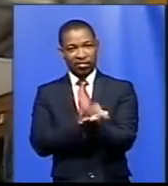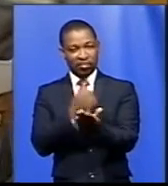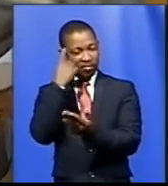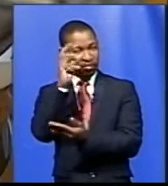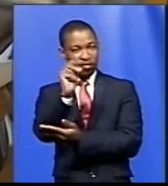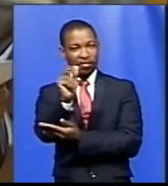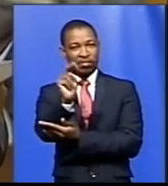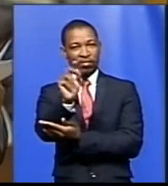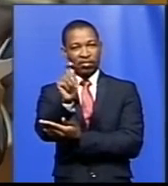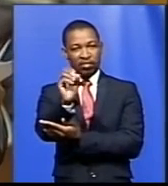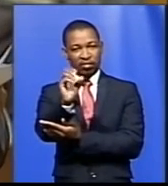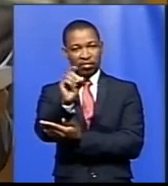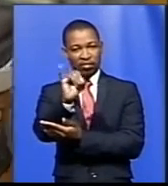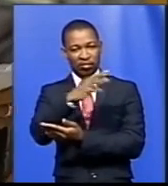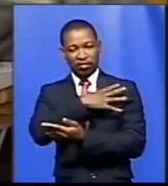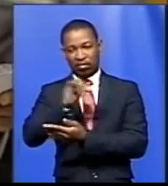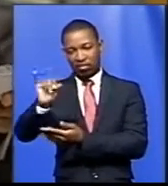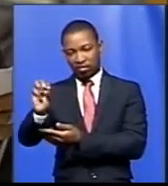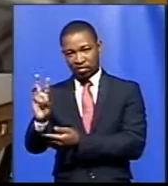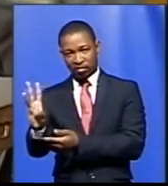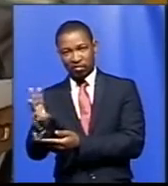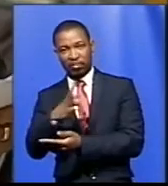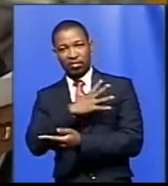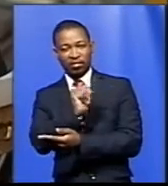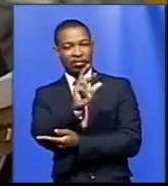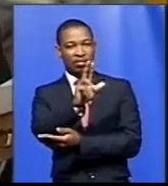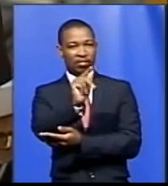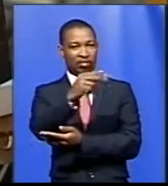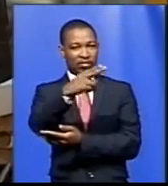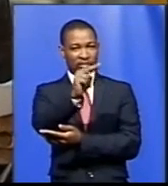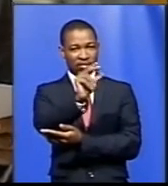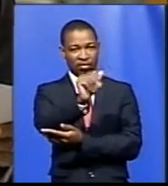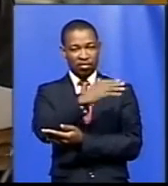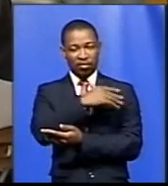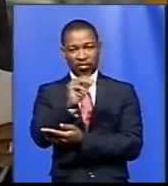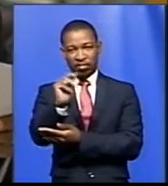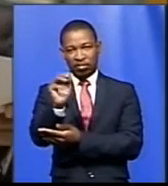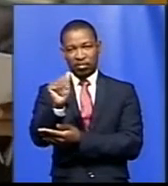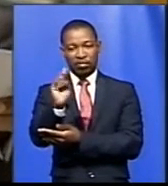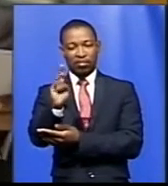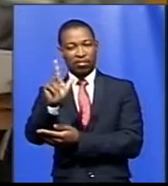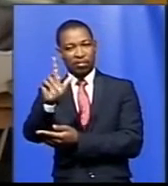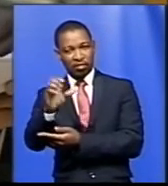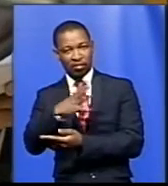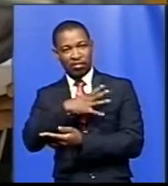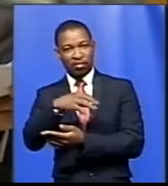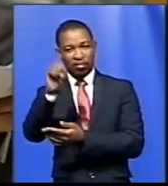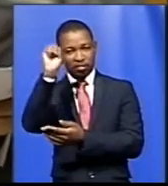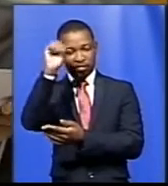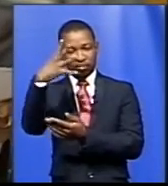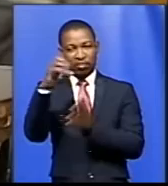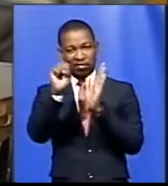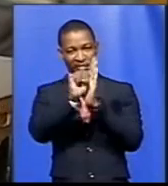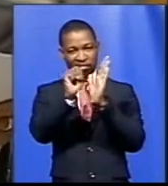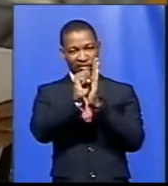Mankholi Dwaneng and Rakuna Mabule roads, as well as the traffic signals improvements